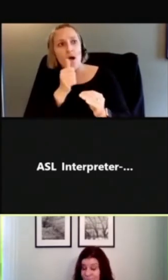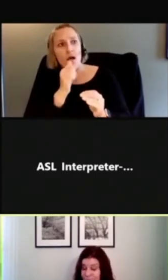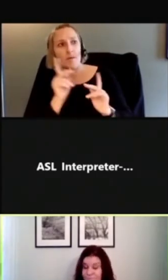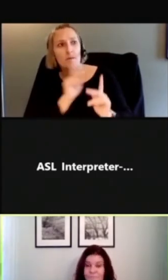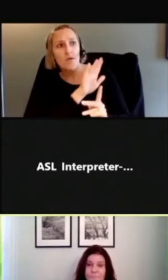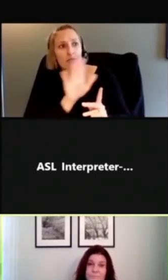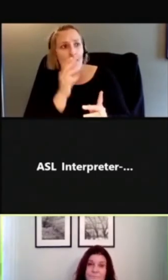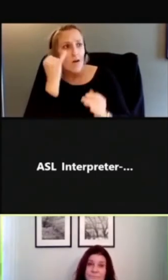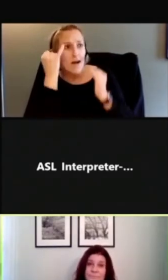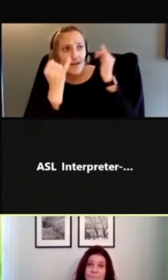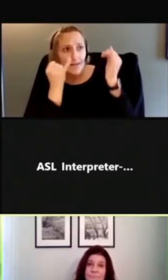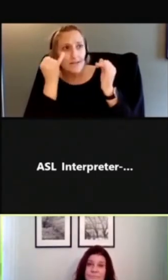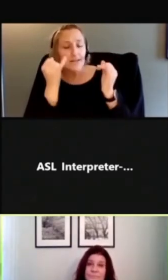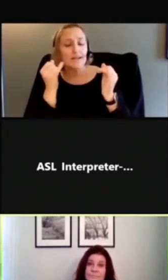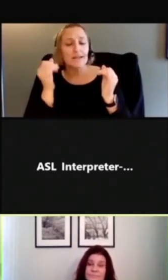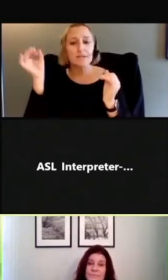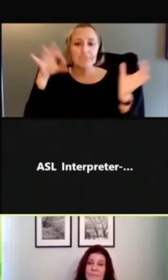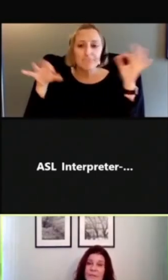other.